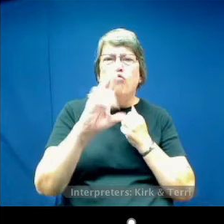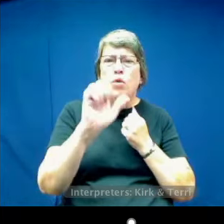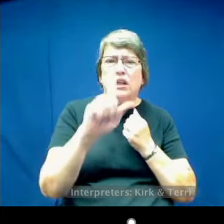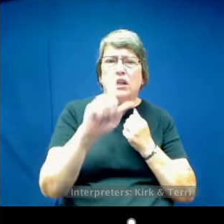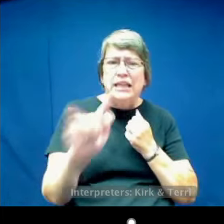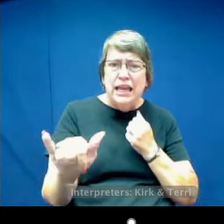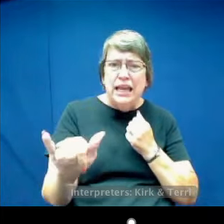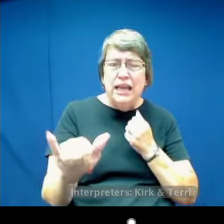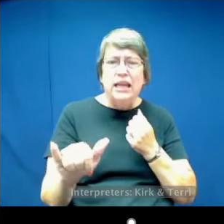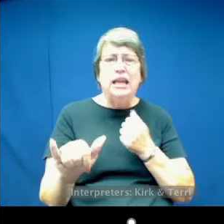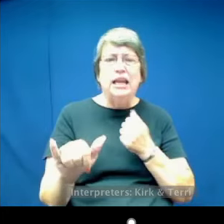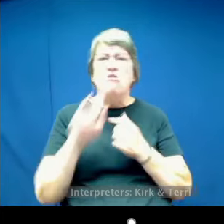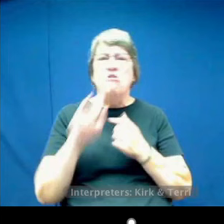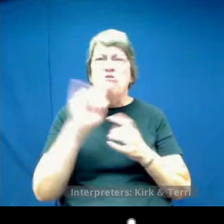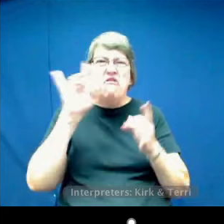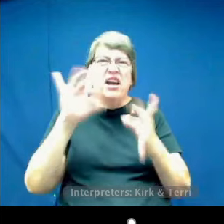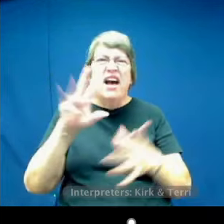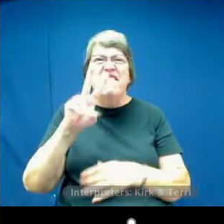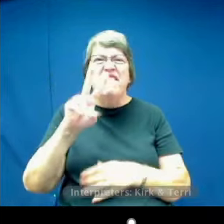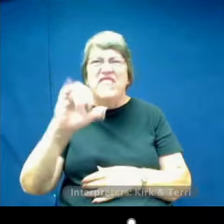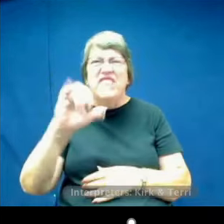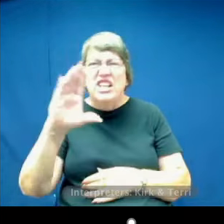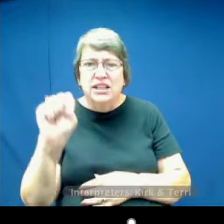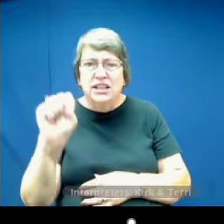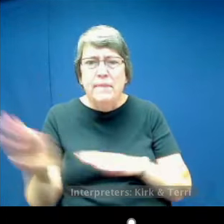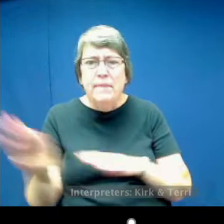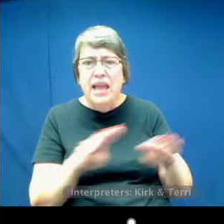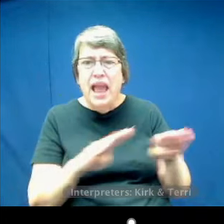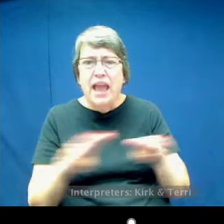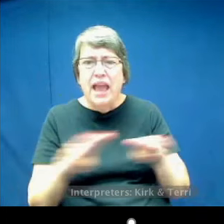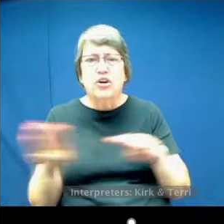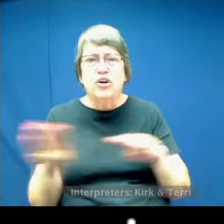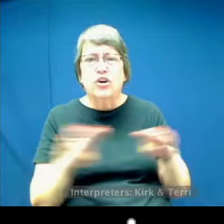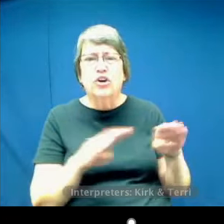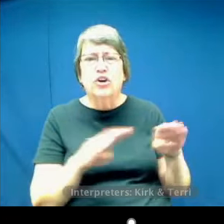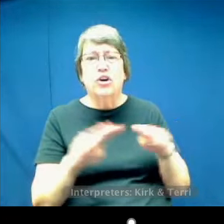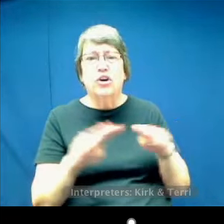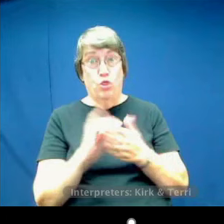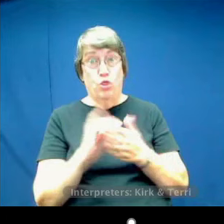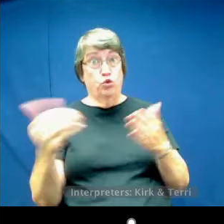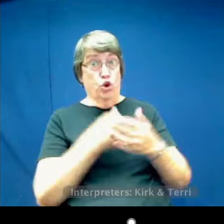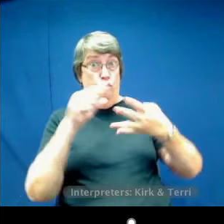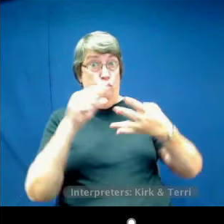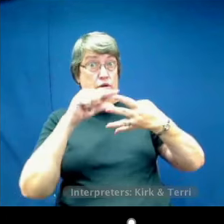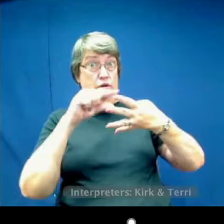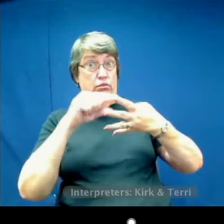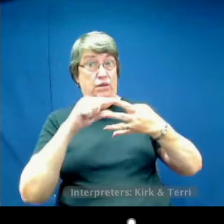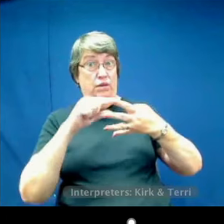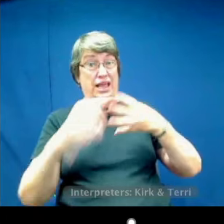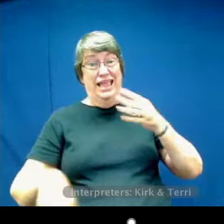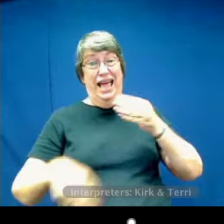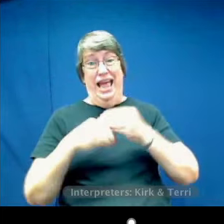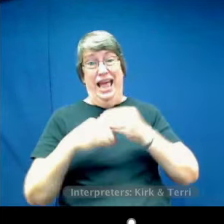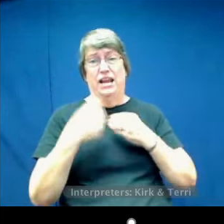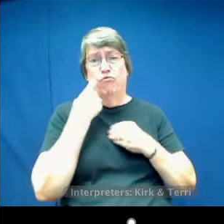excessively vicious conduct, which are 2 relatively new grounds that were added when the emphasis